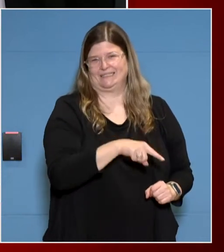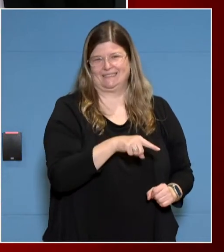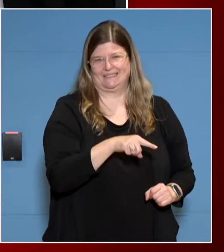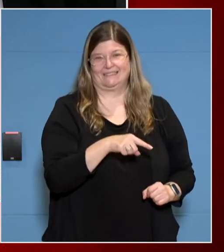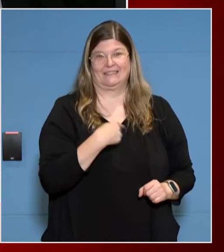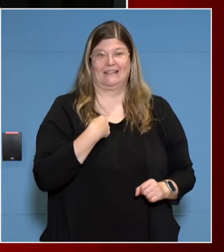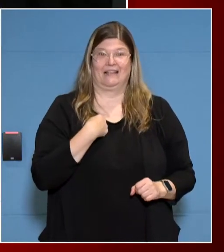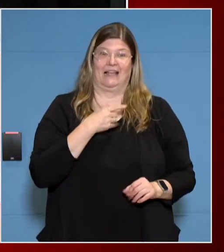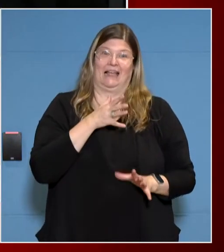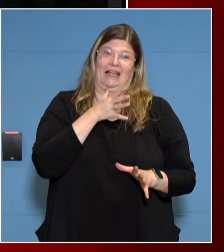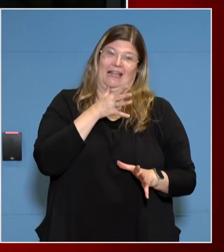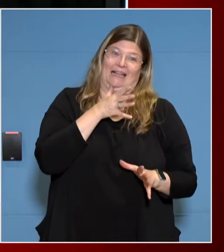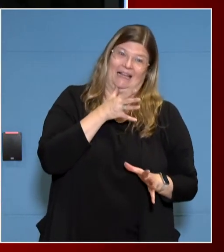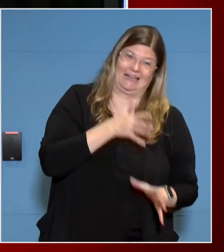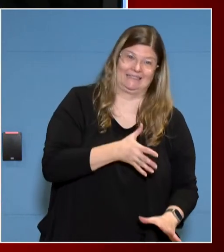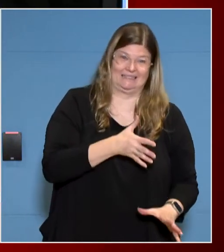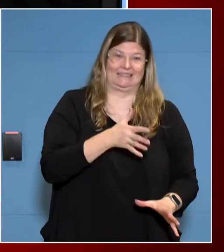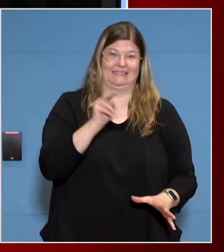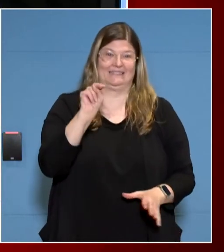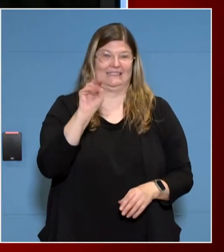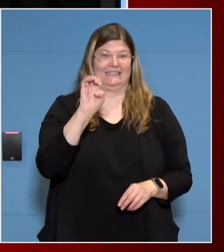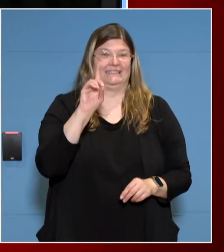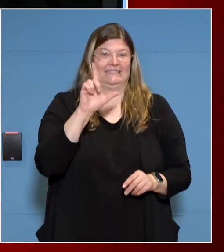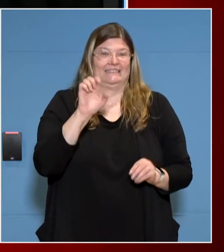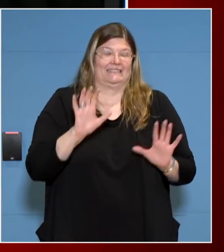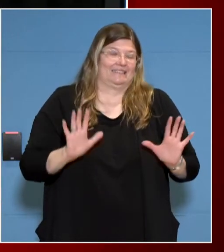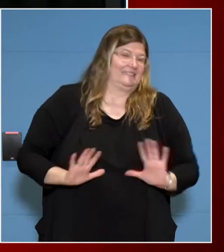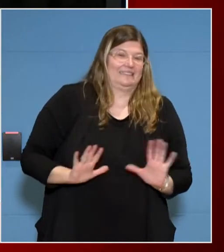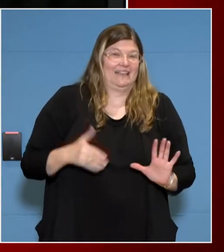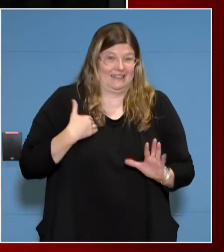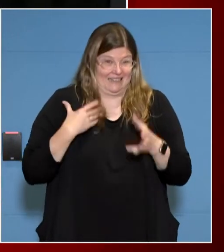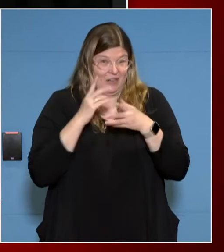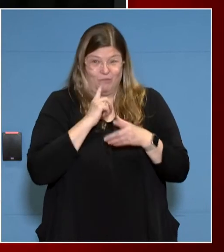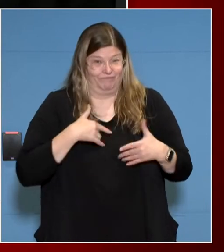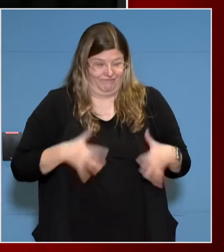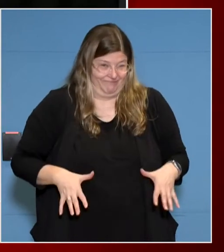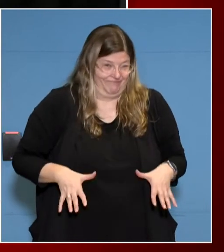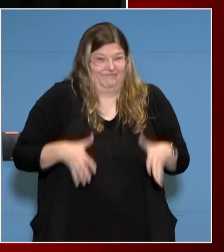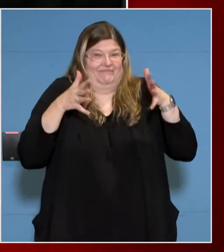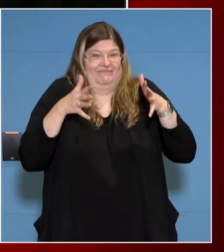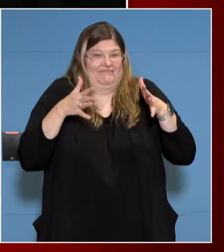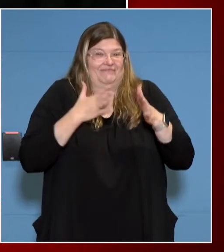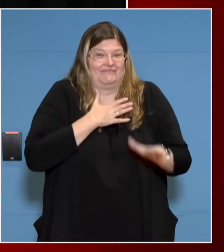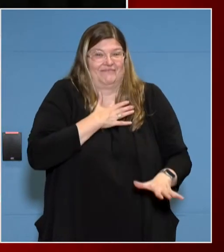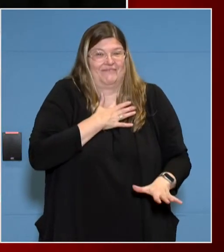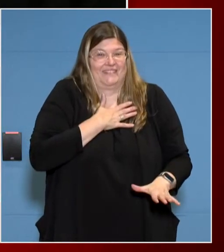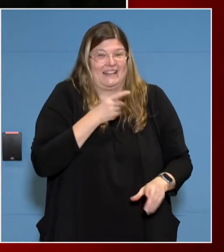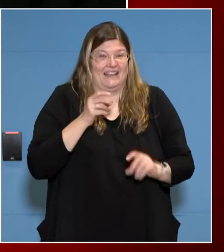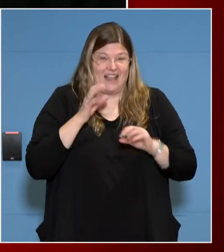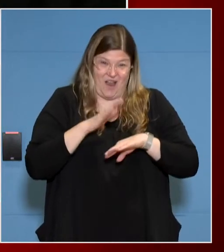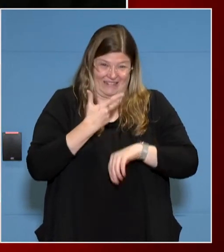got to tell you. So it is, you talk about anxiety producing, getting vaccinated on camera is,